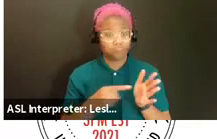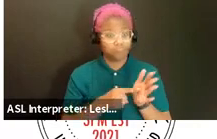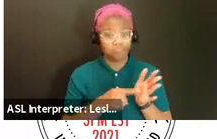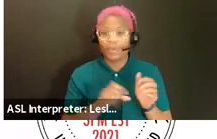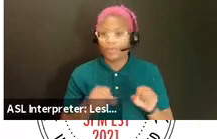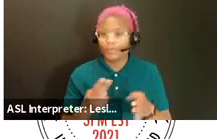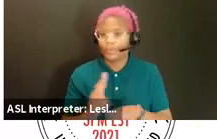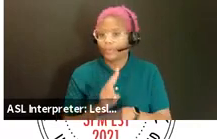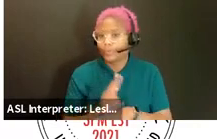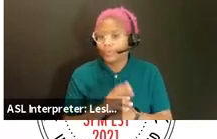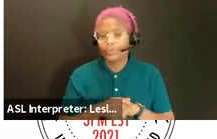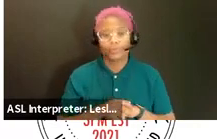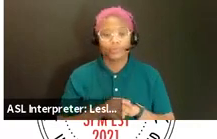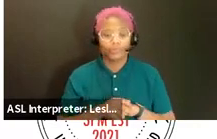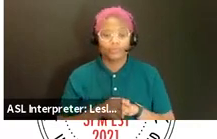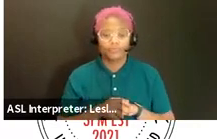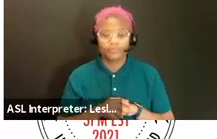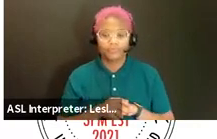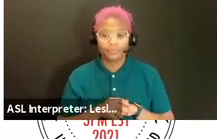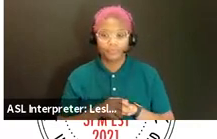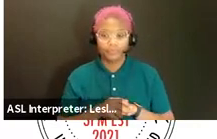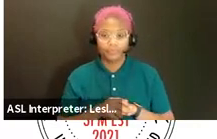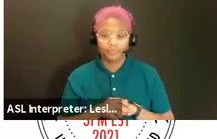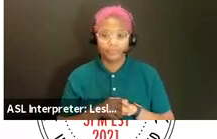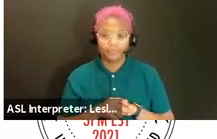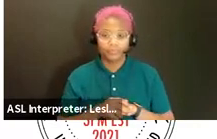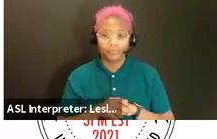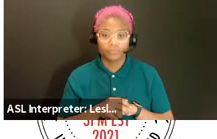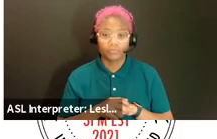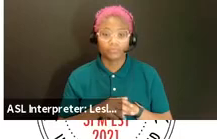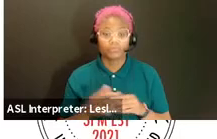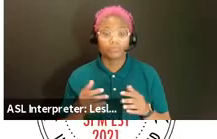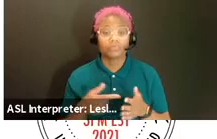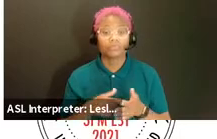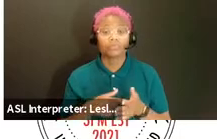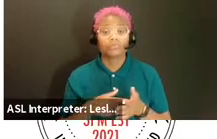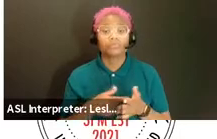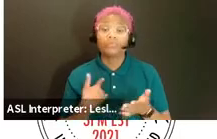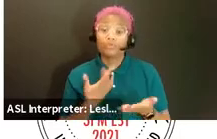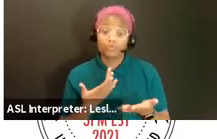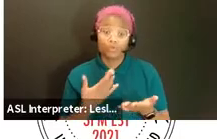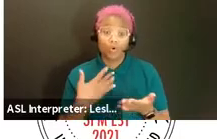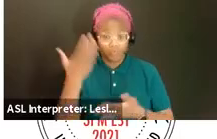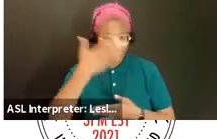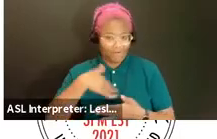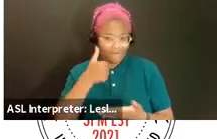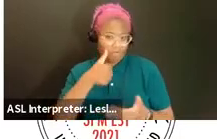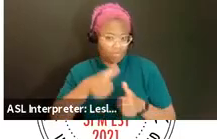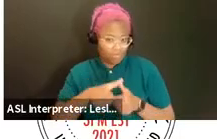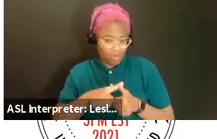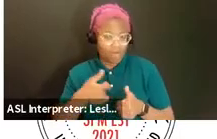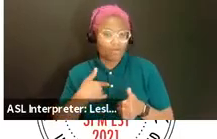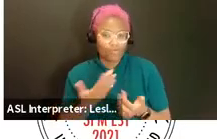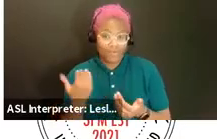Also, we have a sample petition and cover letter in the appendix to Artists from Abroad. And I just